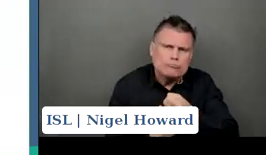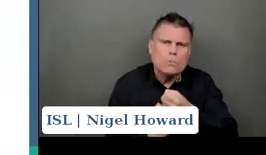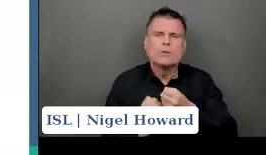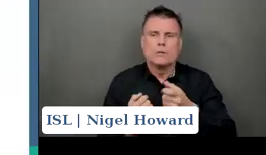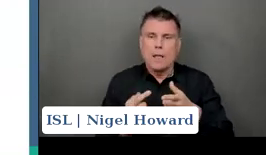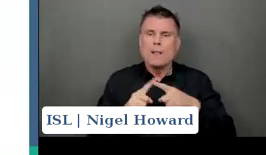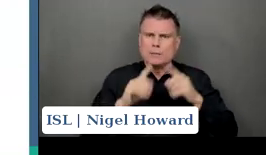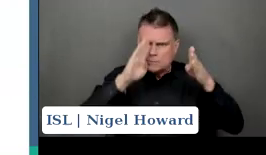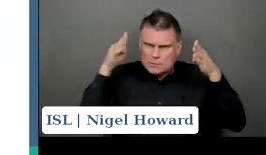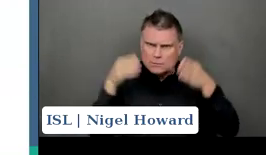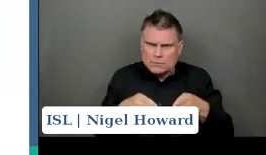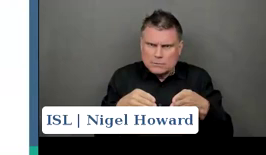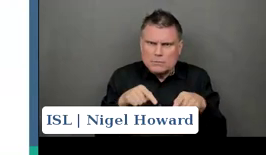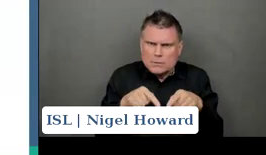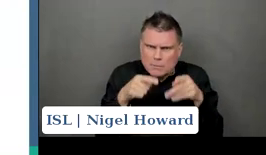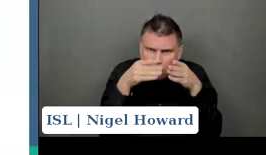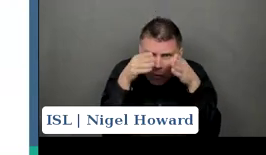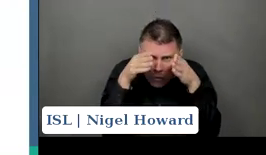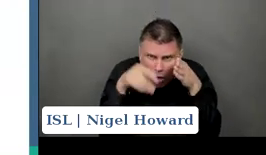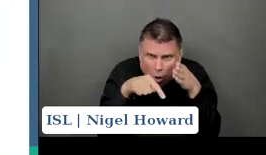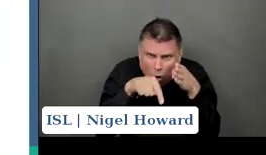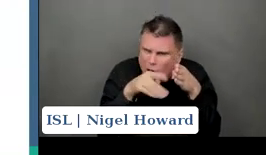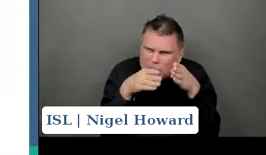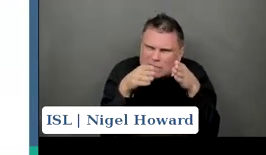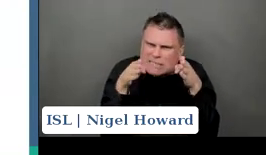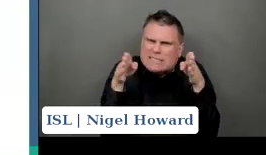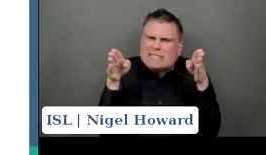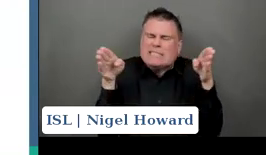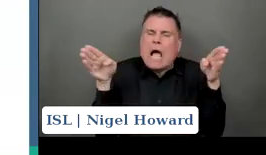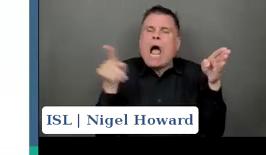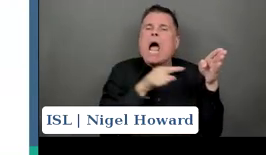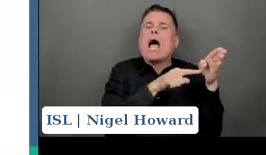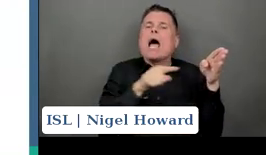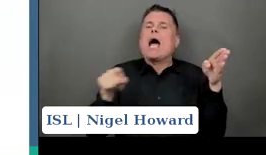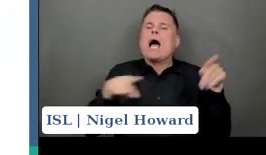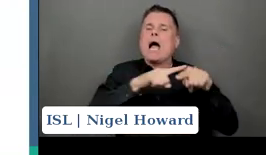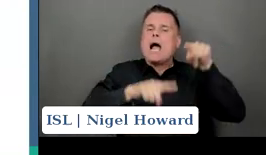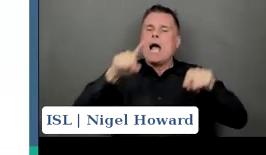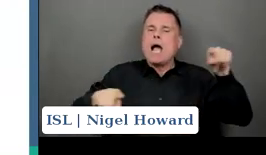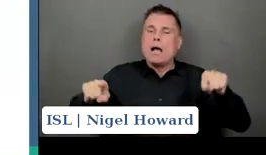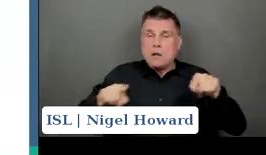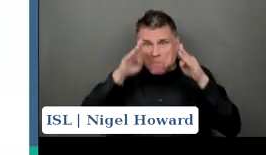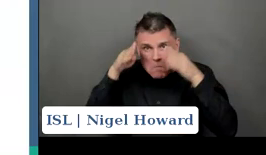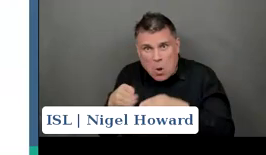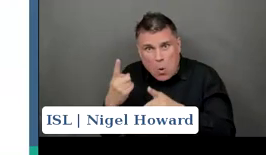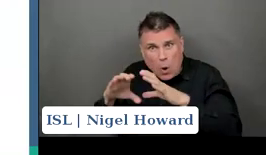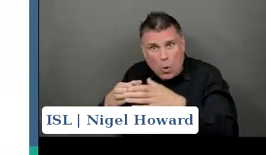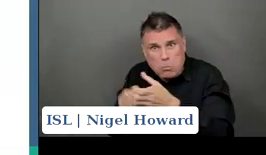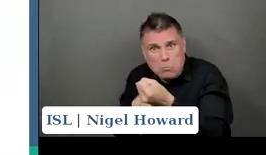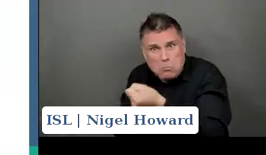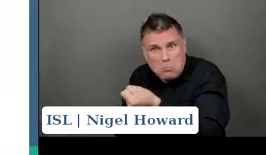to find solutions for one group, either persons living with disabilities or women and